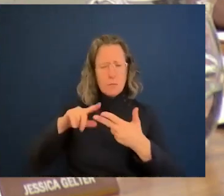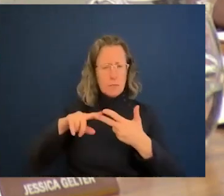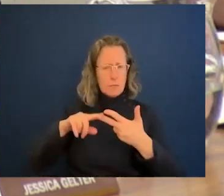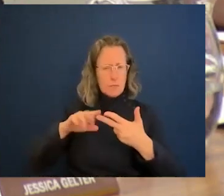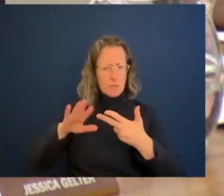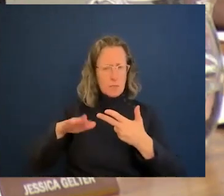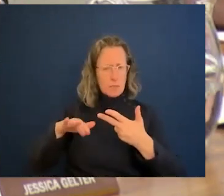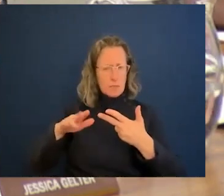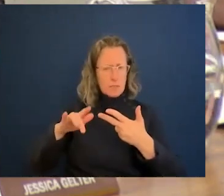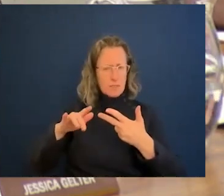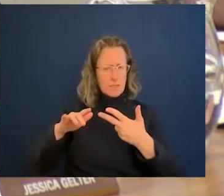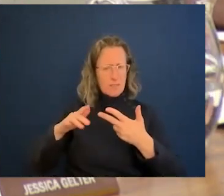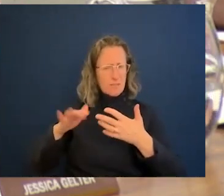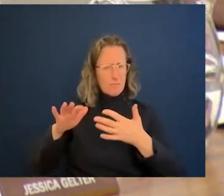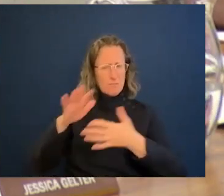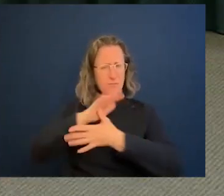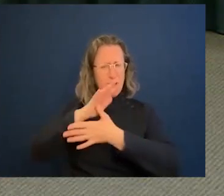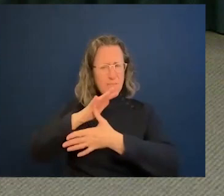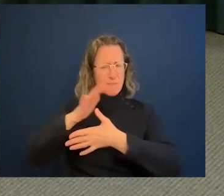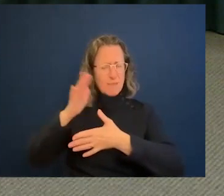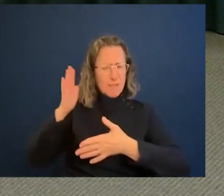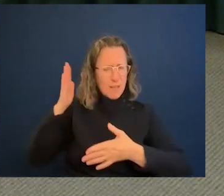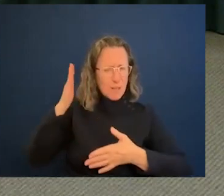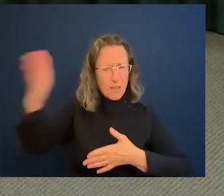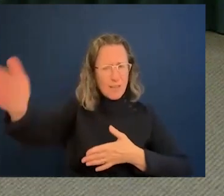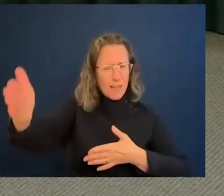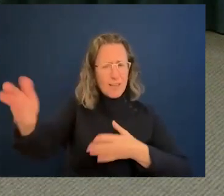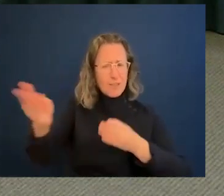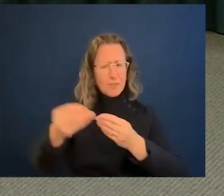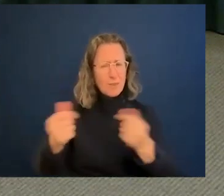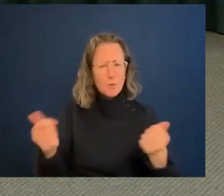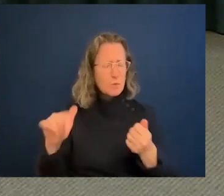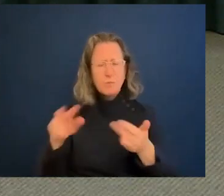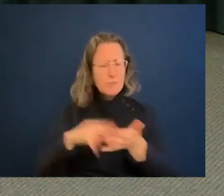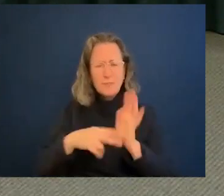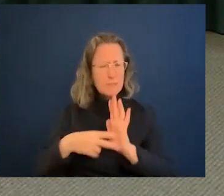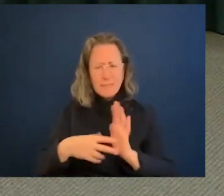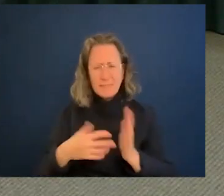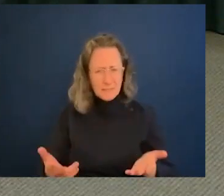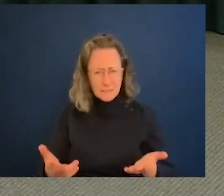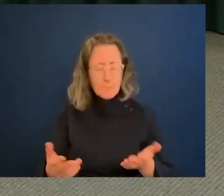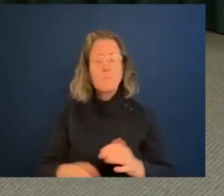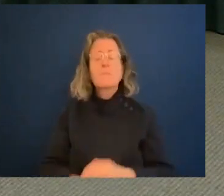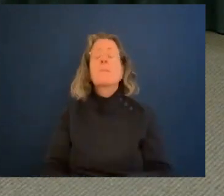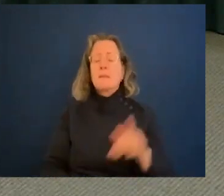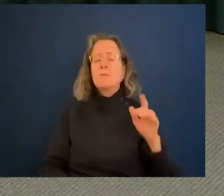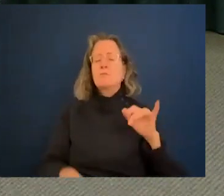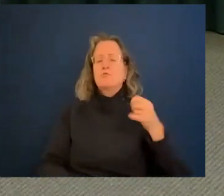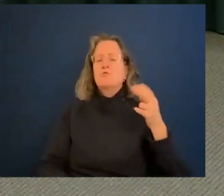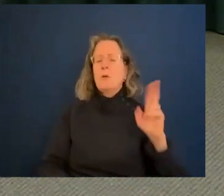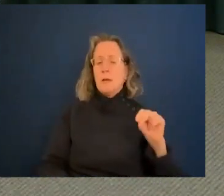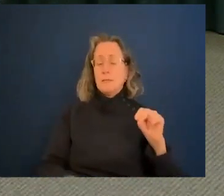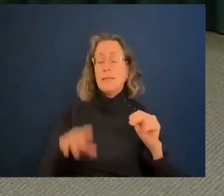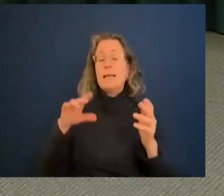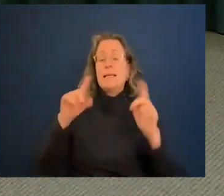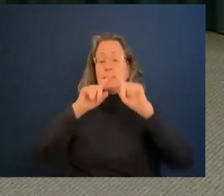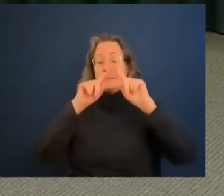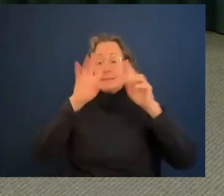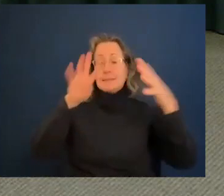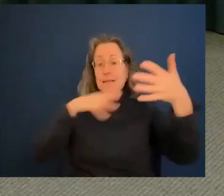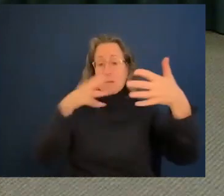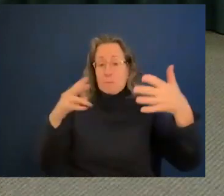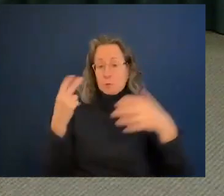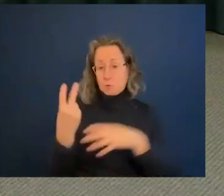long-range solutions could you speak a little more to that absolutely yes thanks Daniel um so table two on page 93 of the